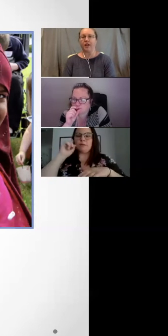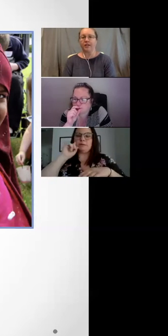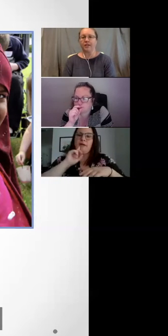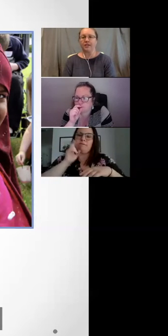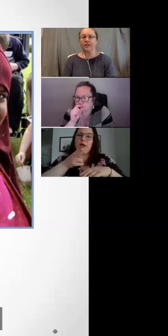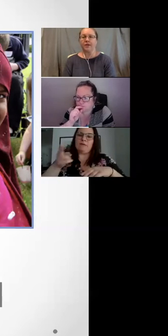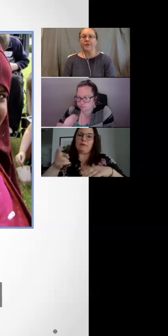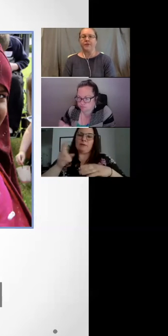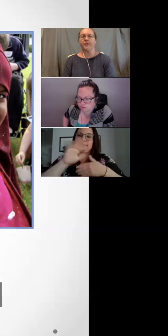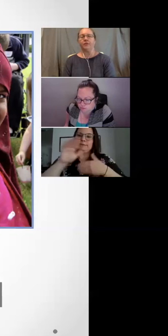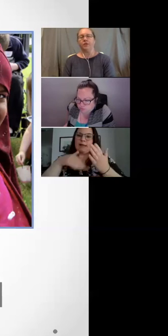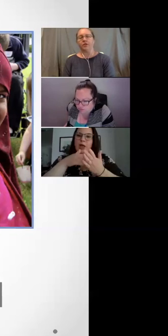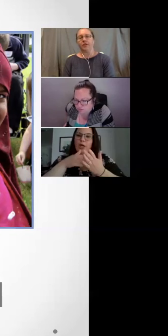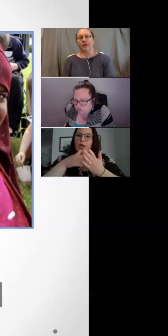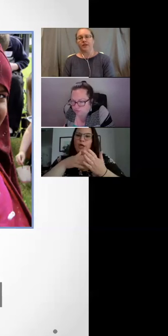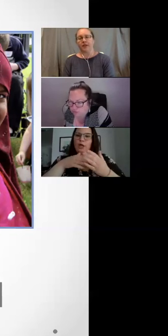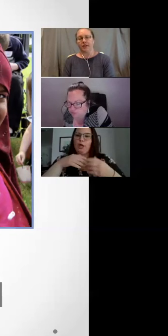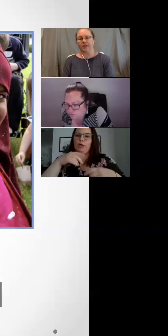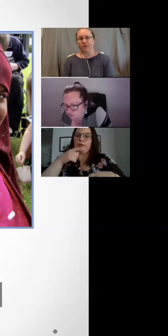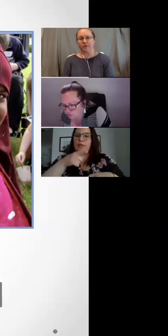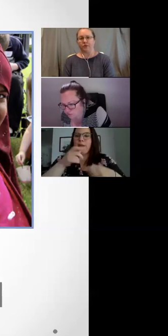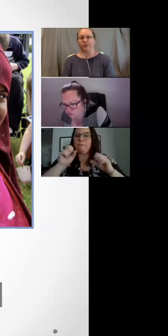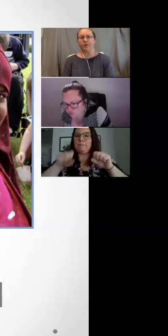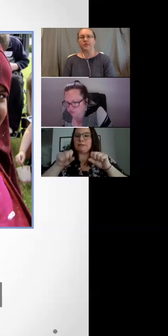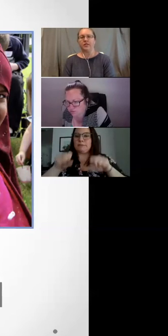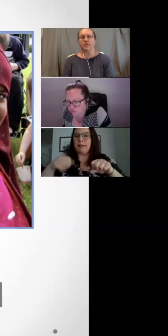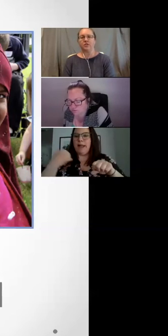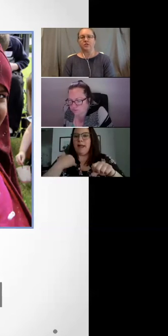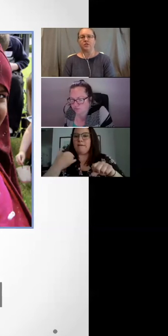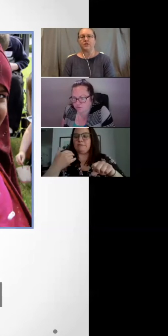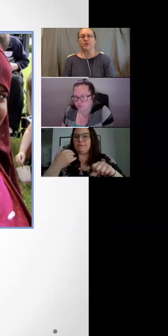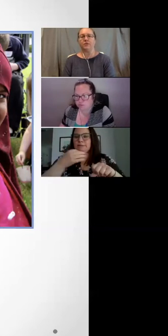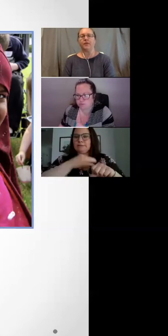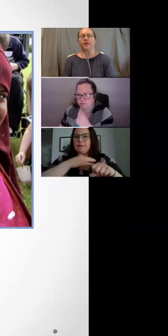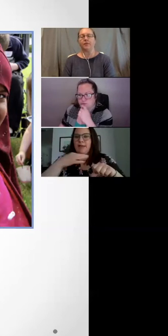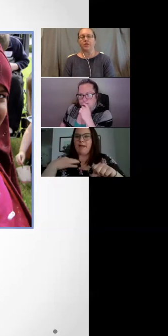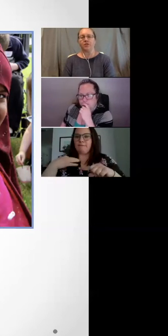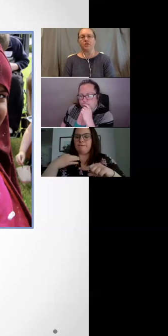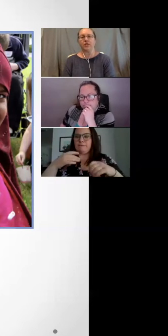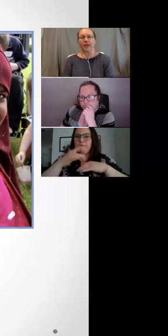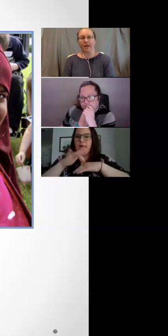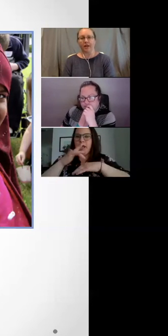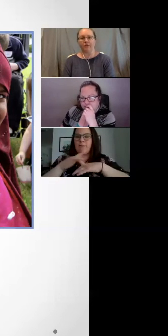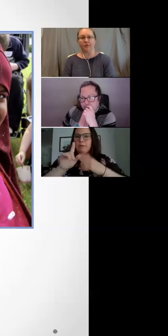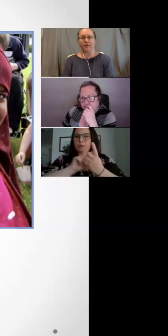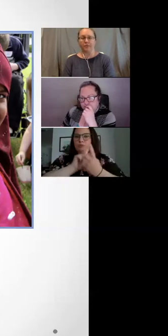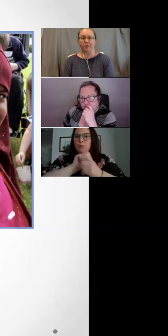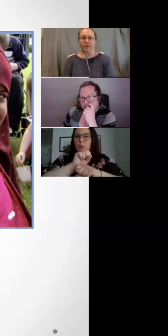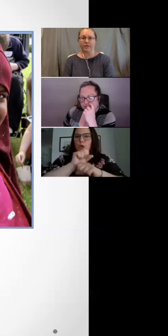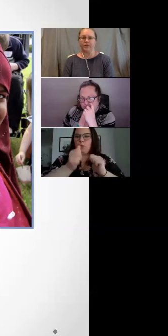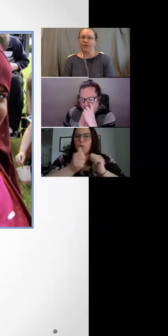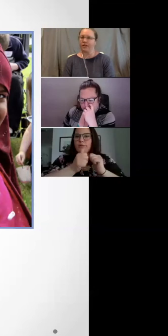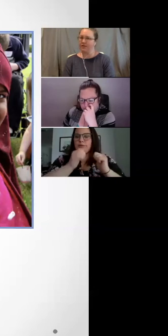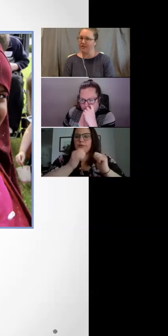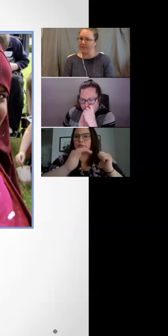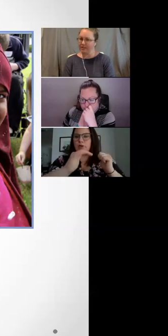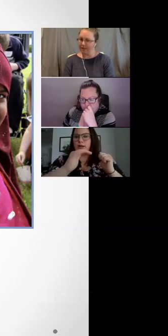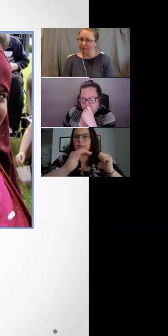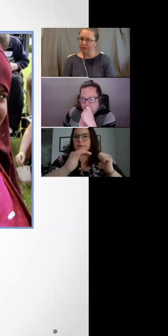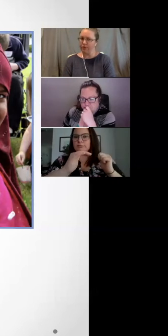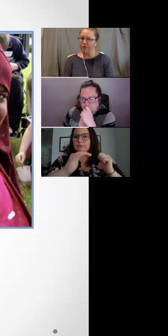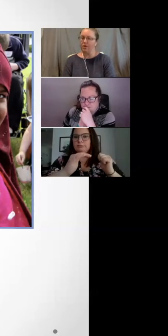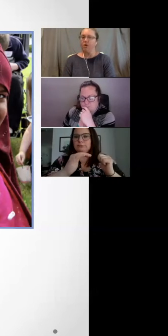the island. Then we look at the Island Deaf and Hard of Hearing Center to see what they potentially have available as far as